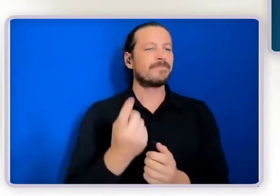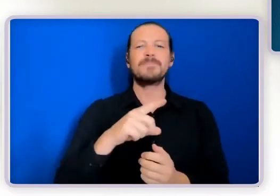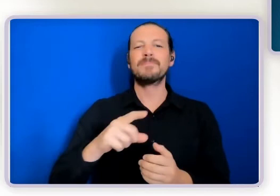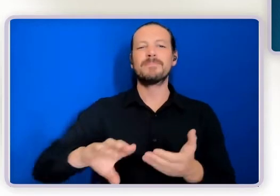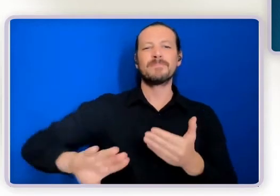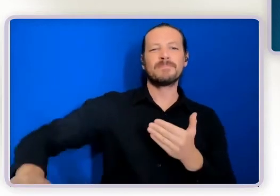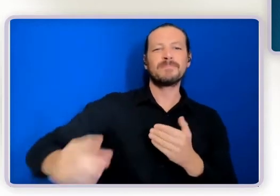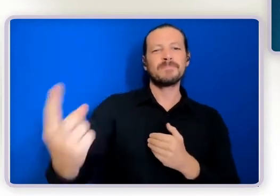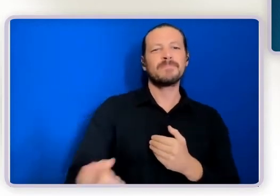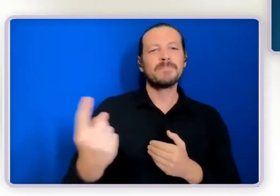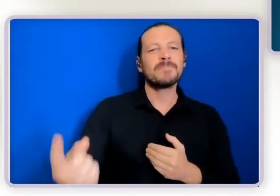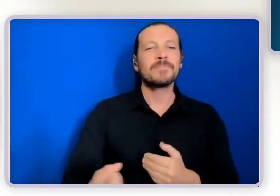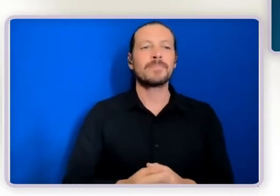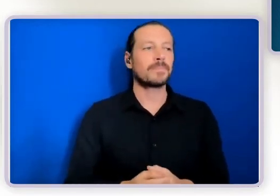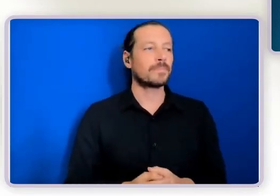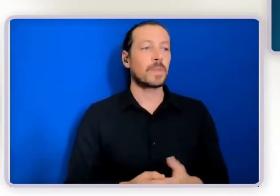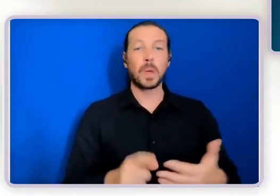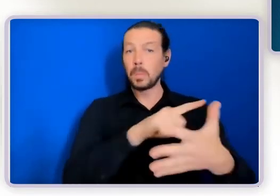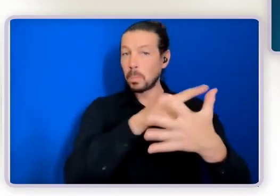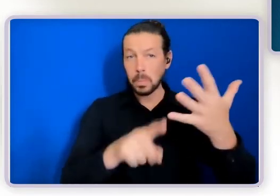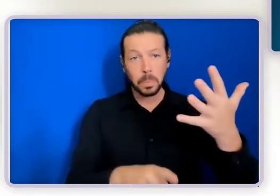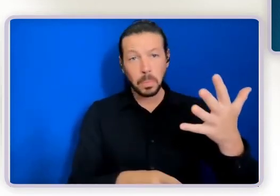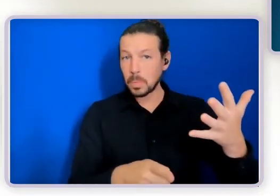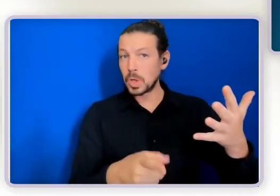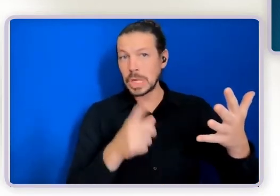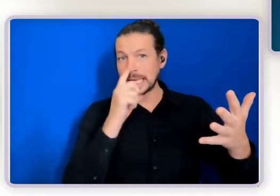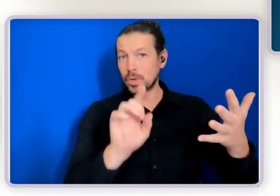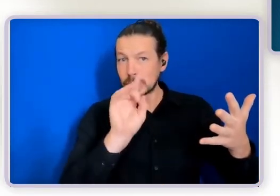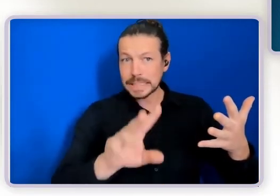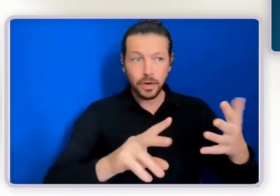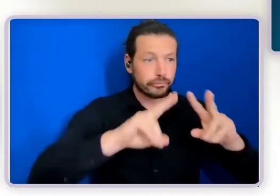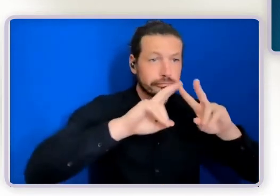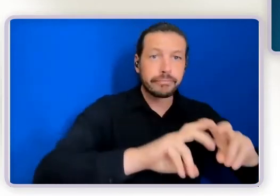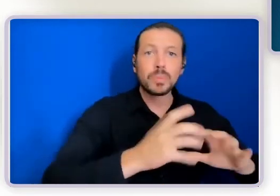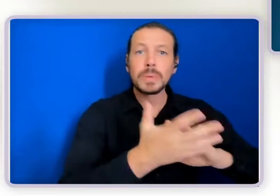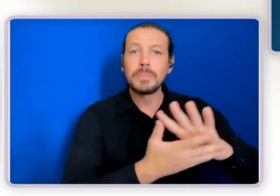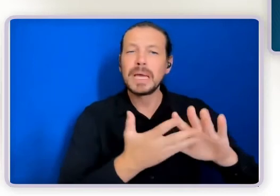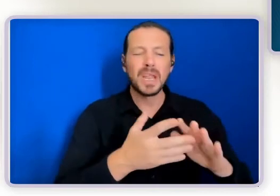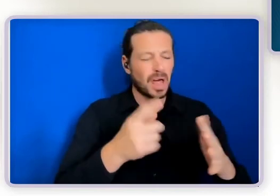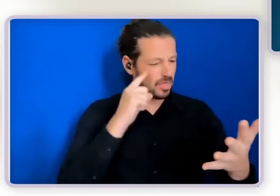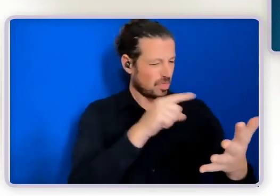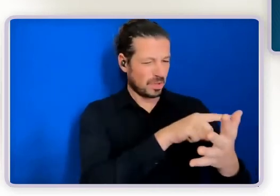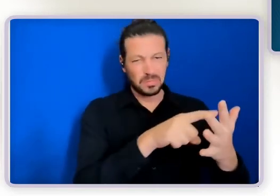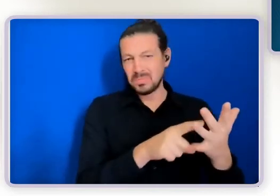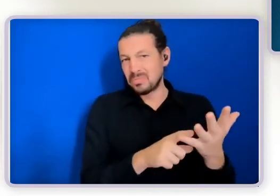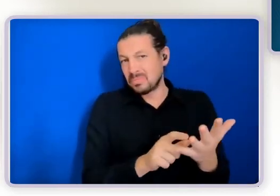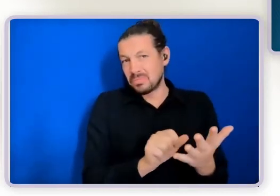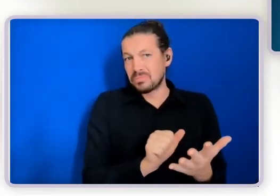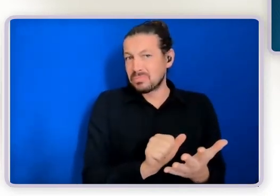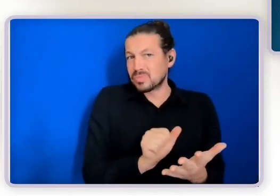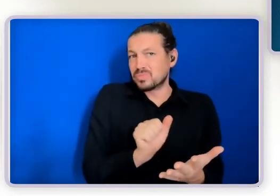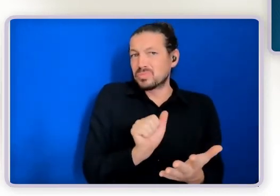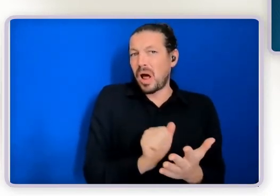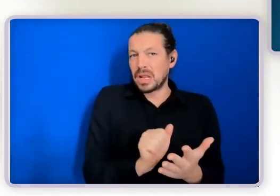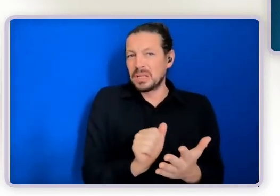of those. I don't have a problem really with those definitions. I think they're probably covered